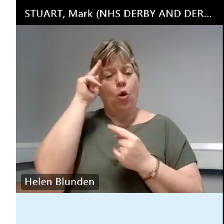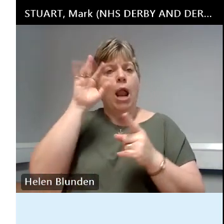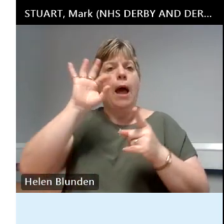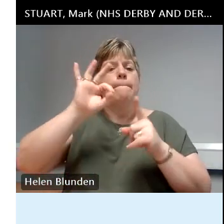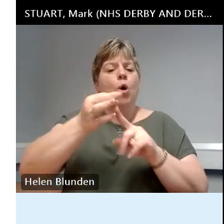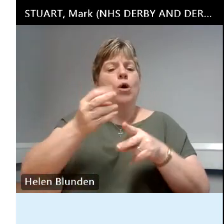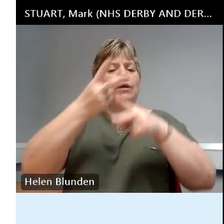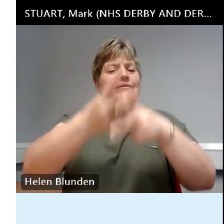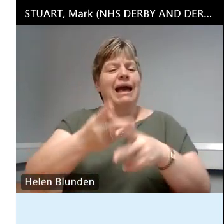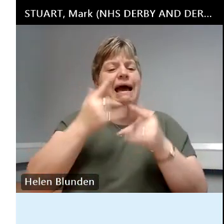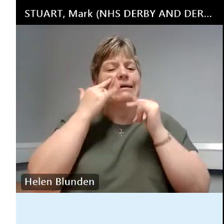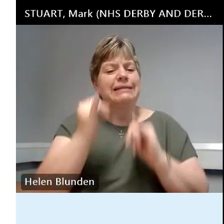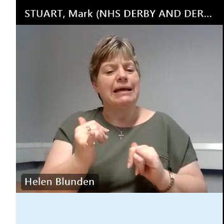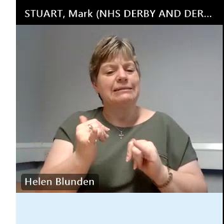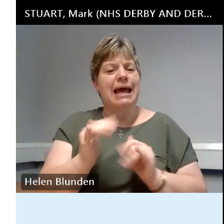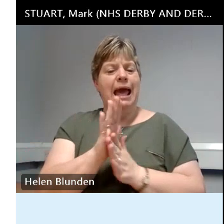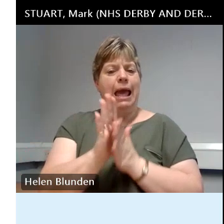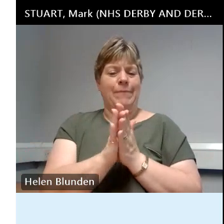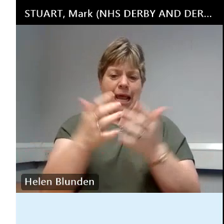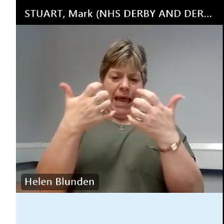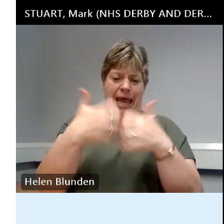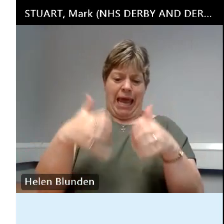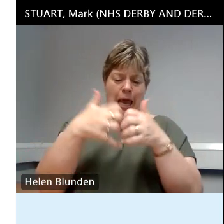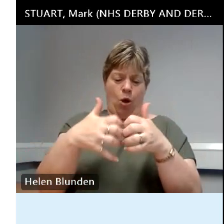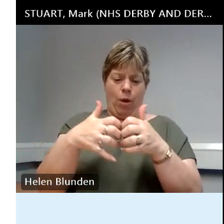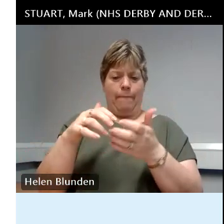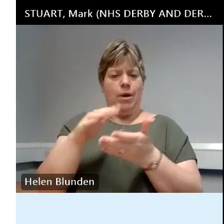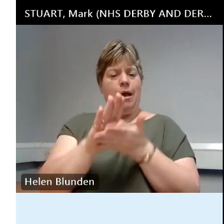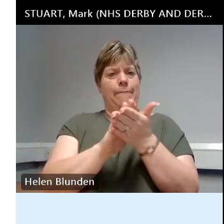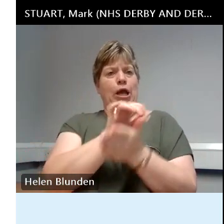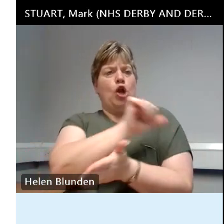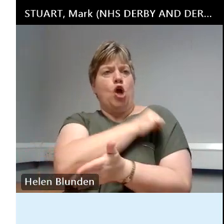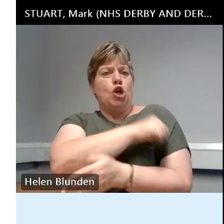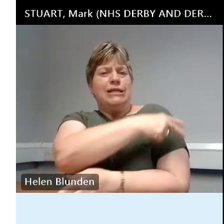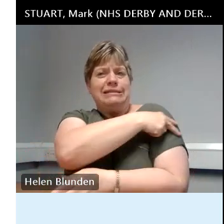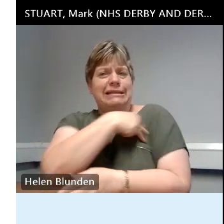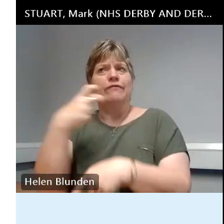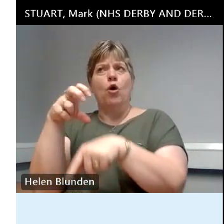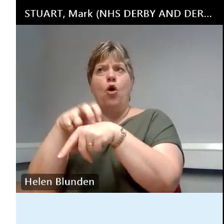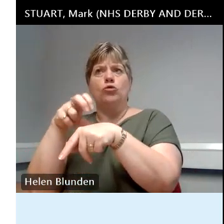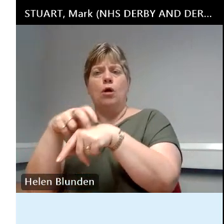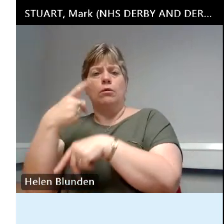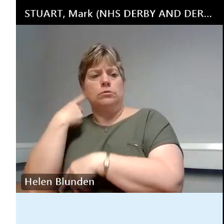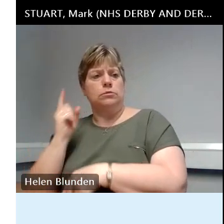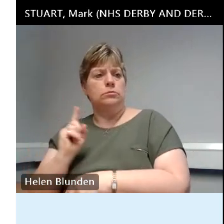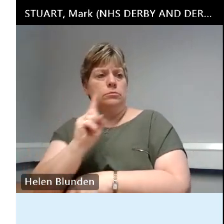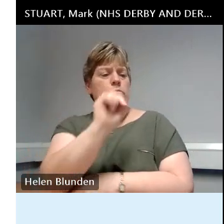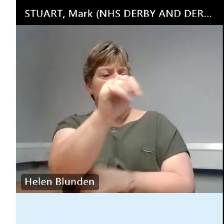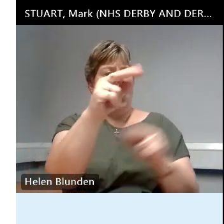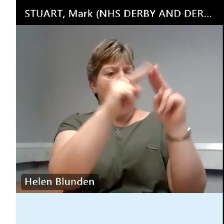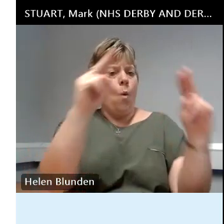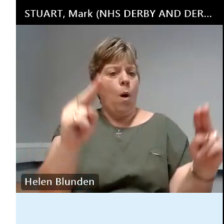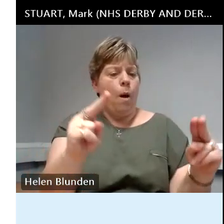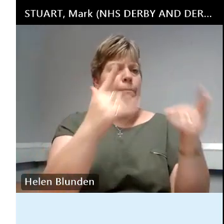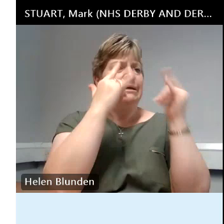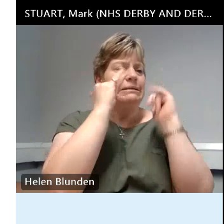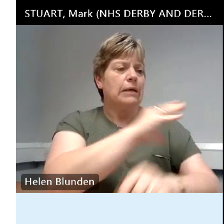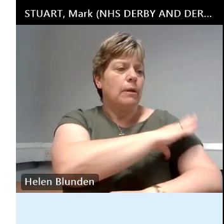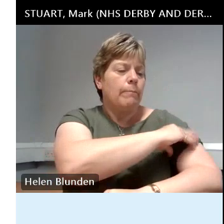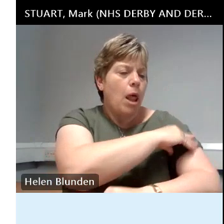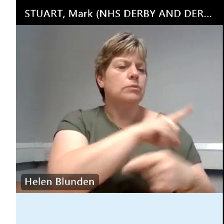is equipment that allows nursing staff or doctors to come to patients at home and test their bloods and